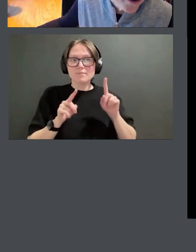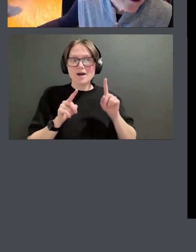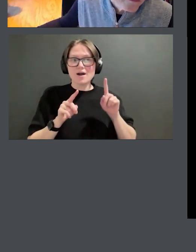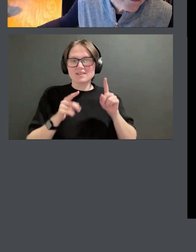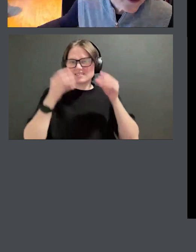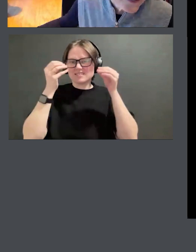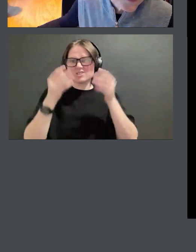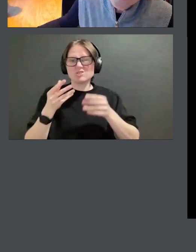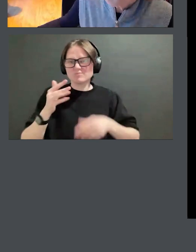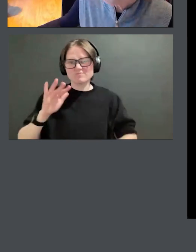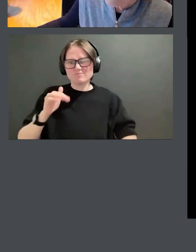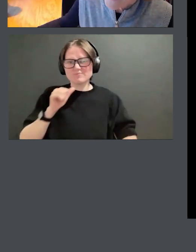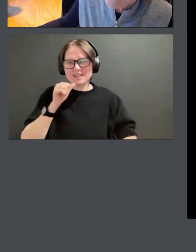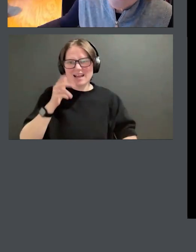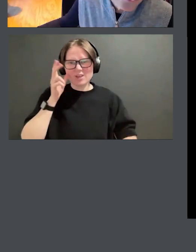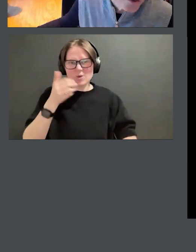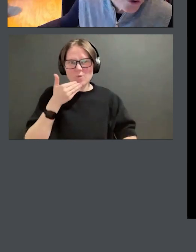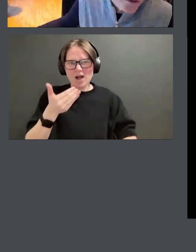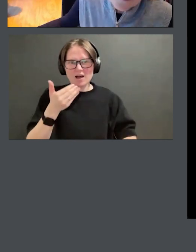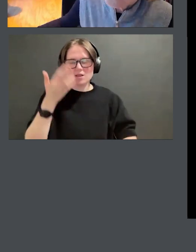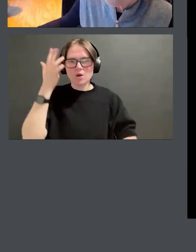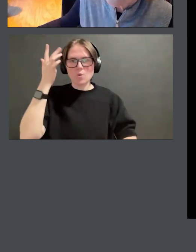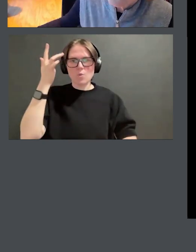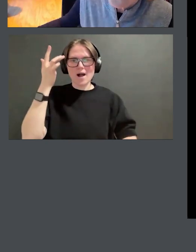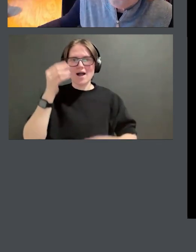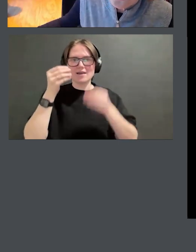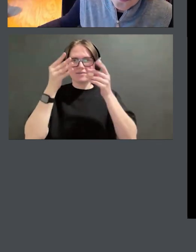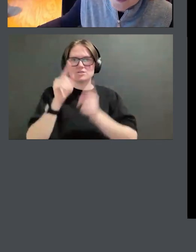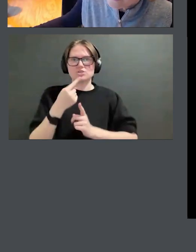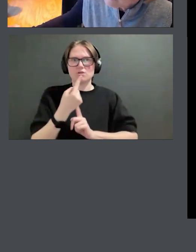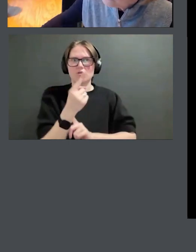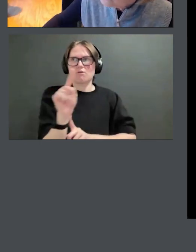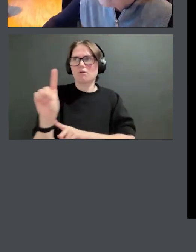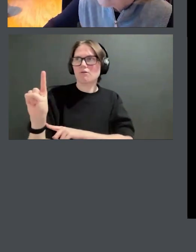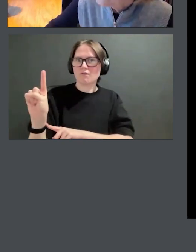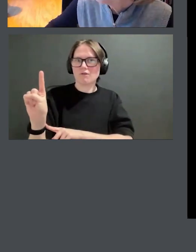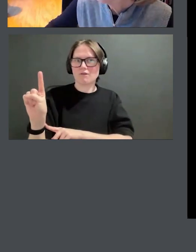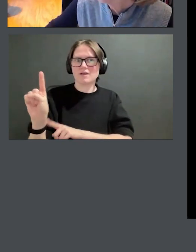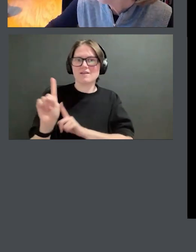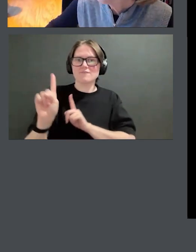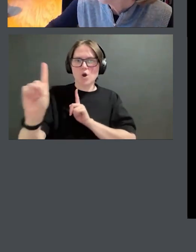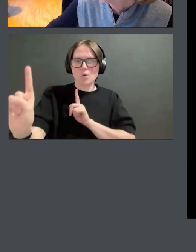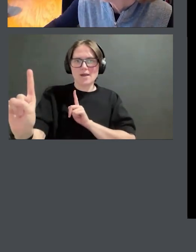very well because the teacher's back is to her. She's a little further away.